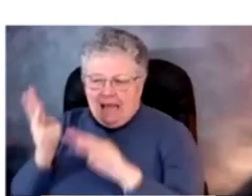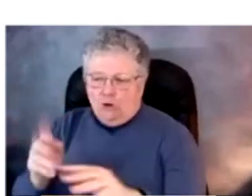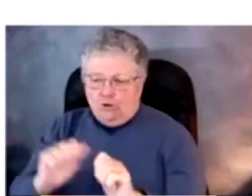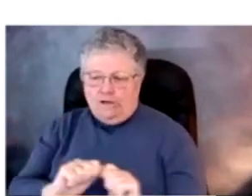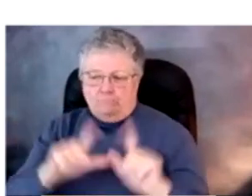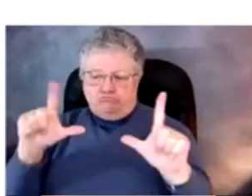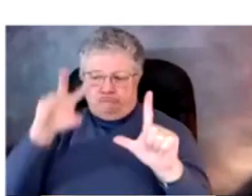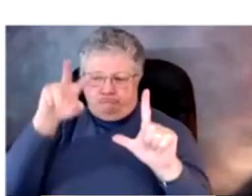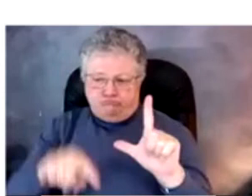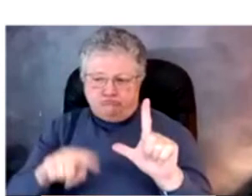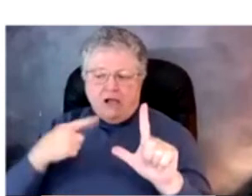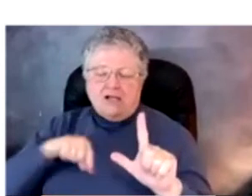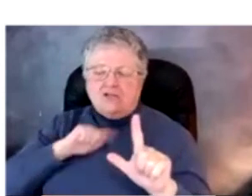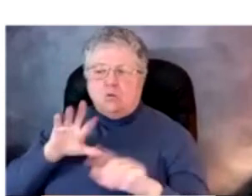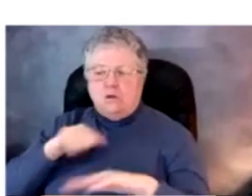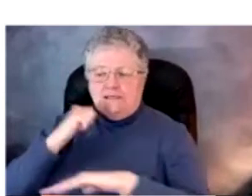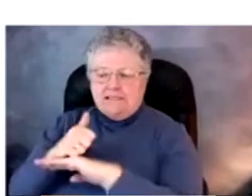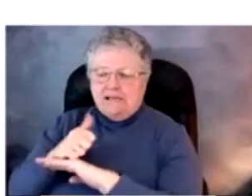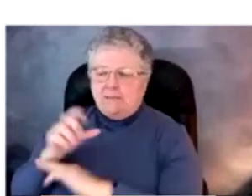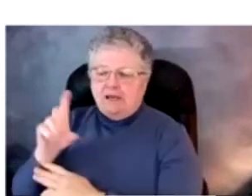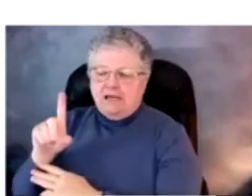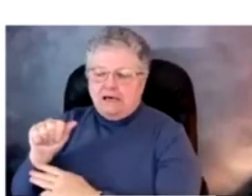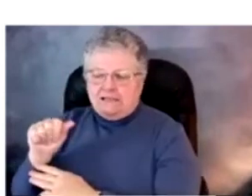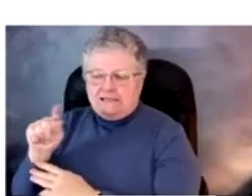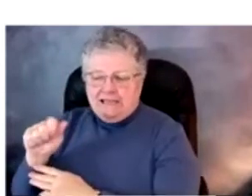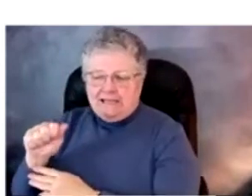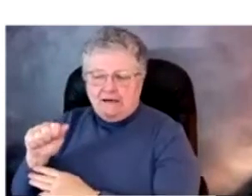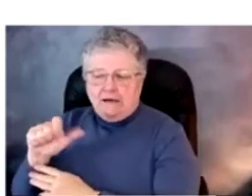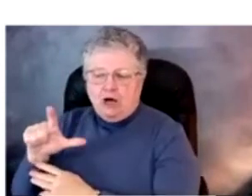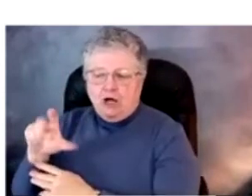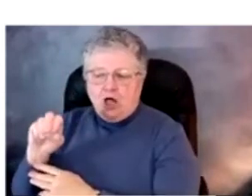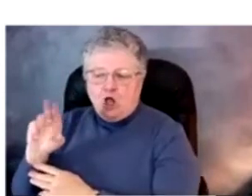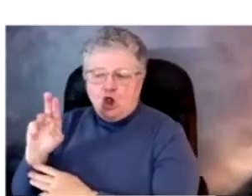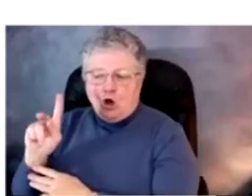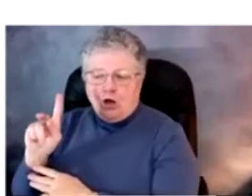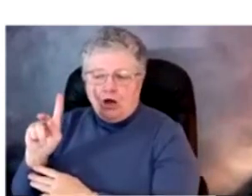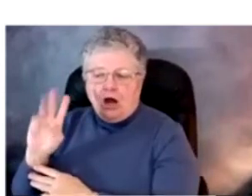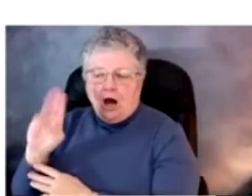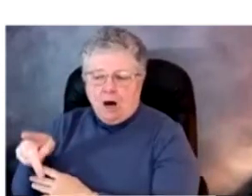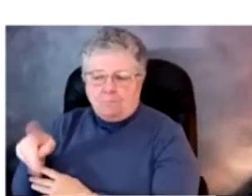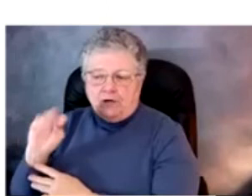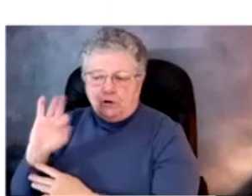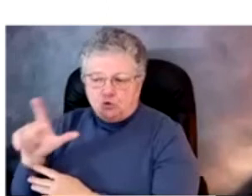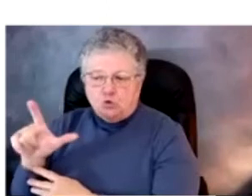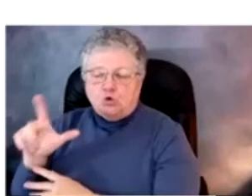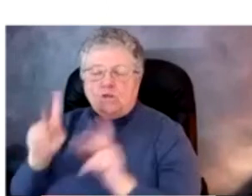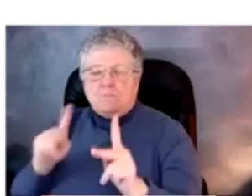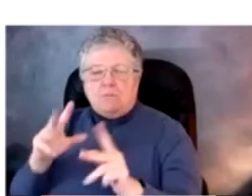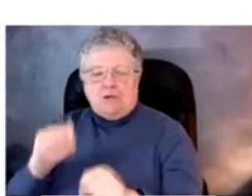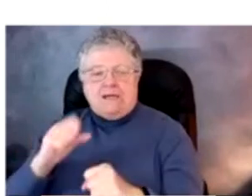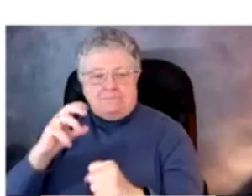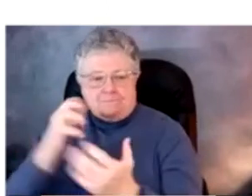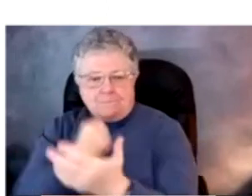tool that is accessible, that folks can use to access data specifically at the county level,